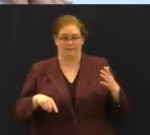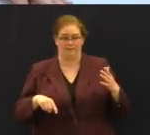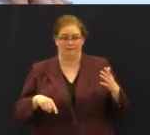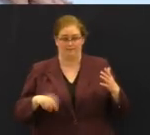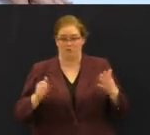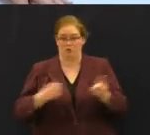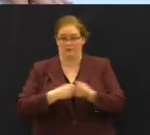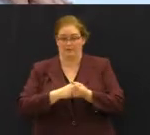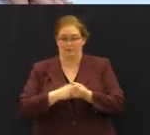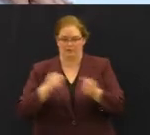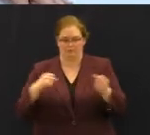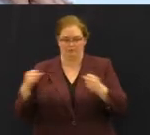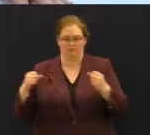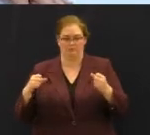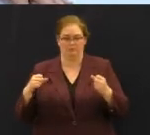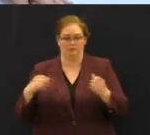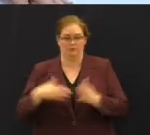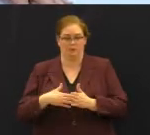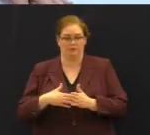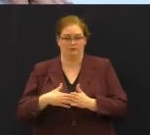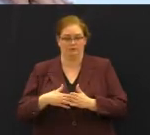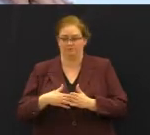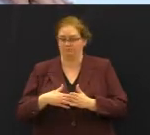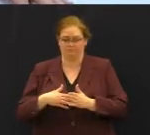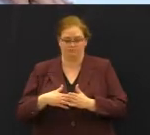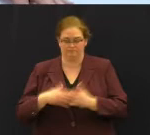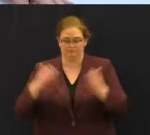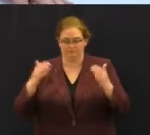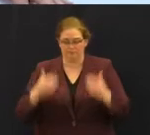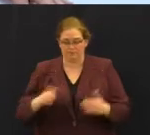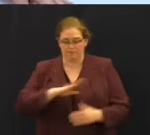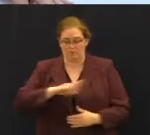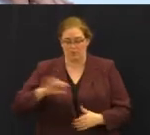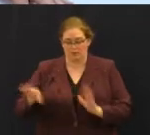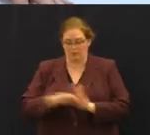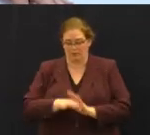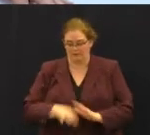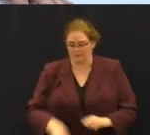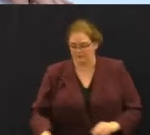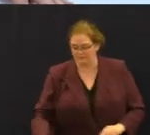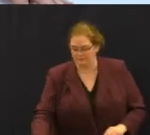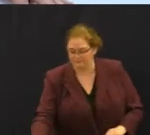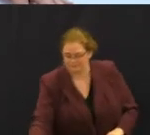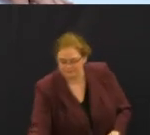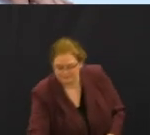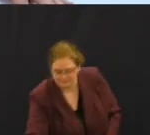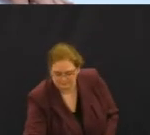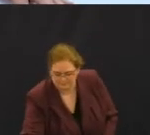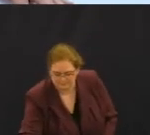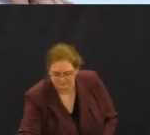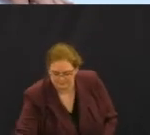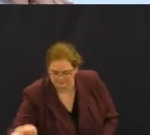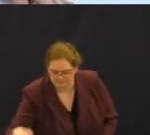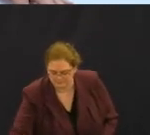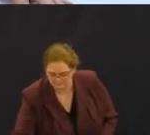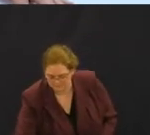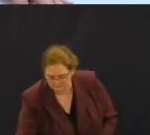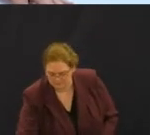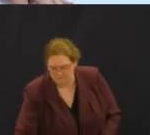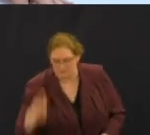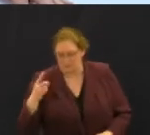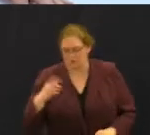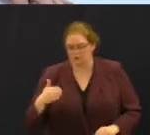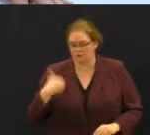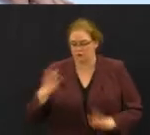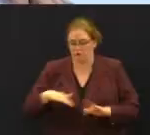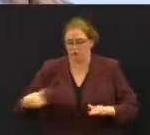All in favor? Aye. Aye. Opposed? Board appointments. Commissioner Harvey, do we have any today? Just one to the Children and Youth